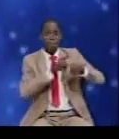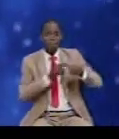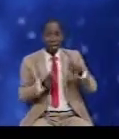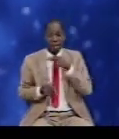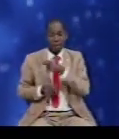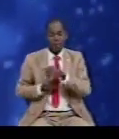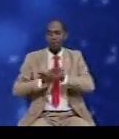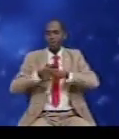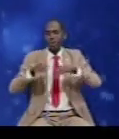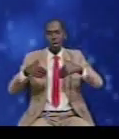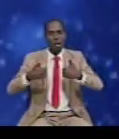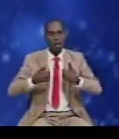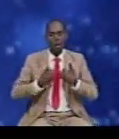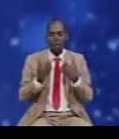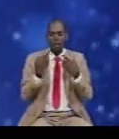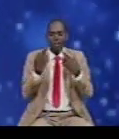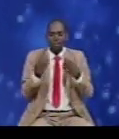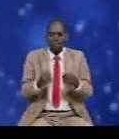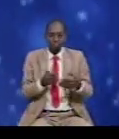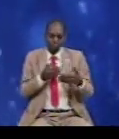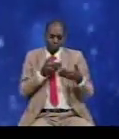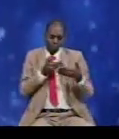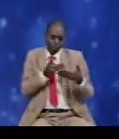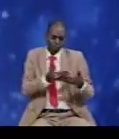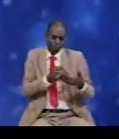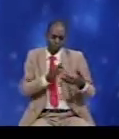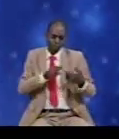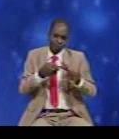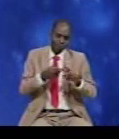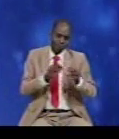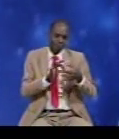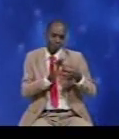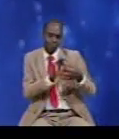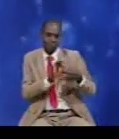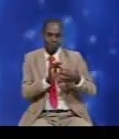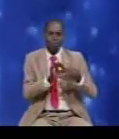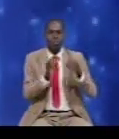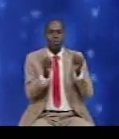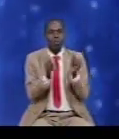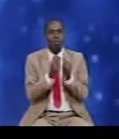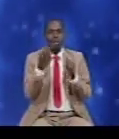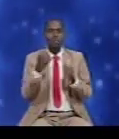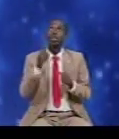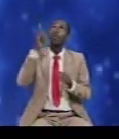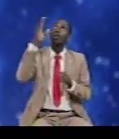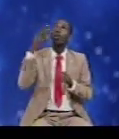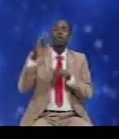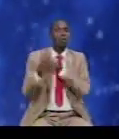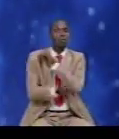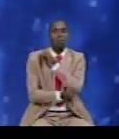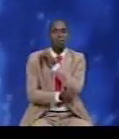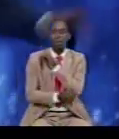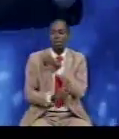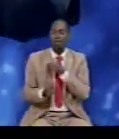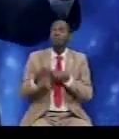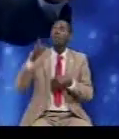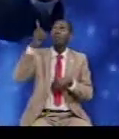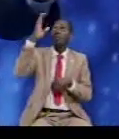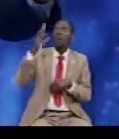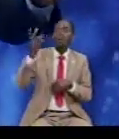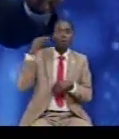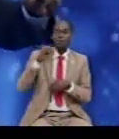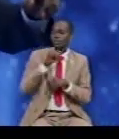have the personal relationship with the God of Abraham. God was not his father.